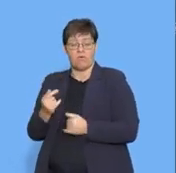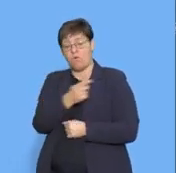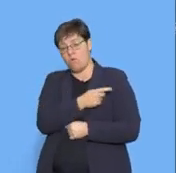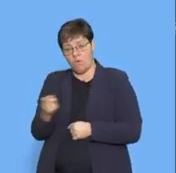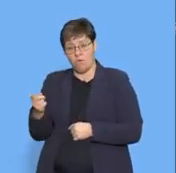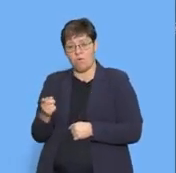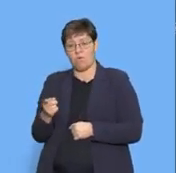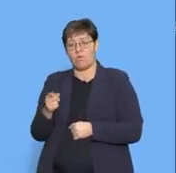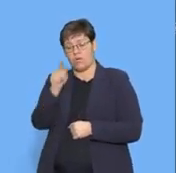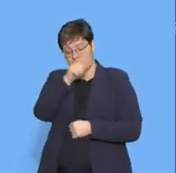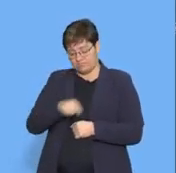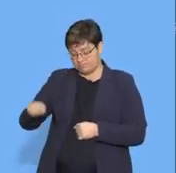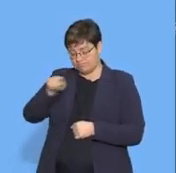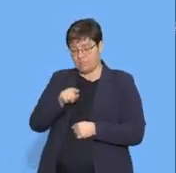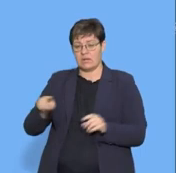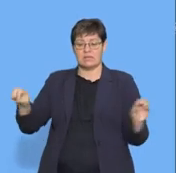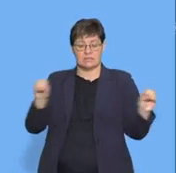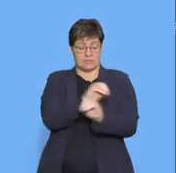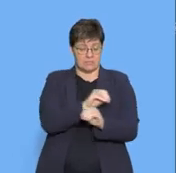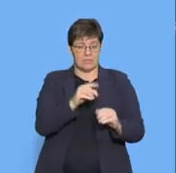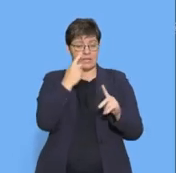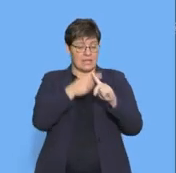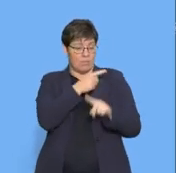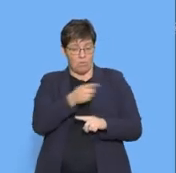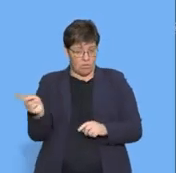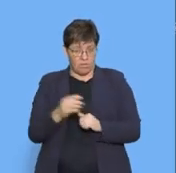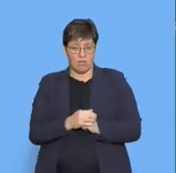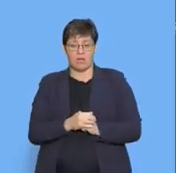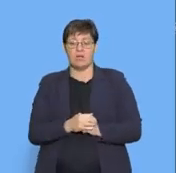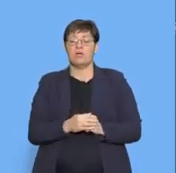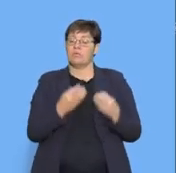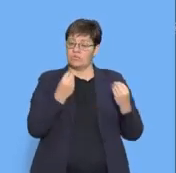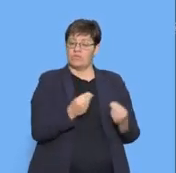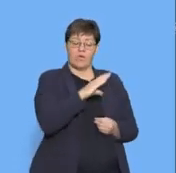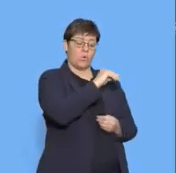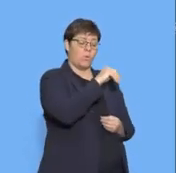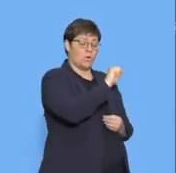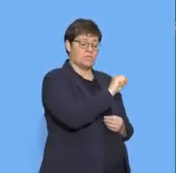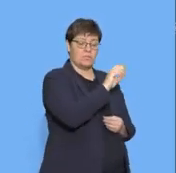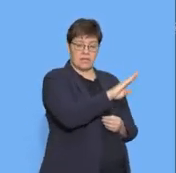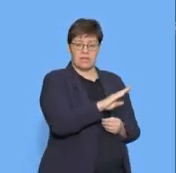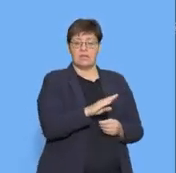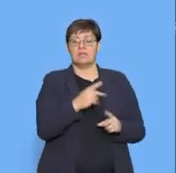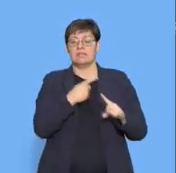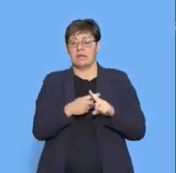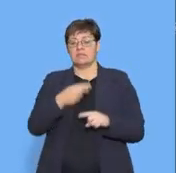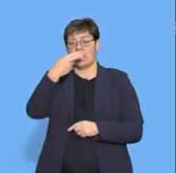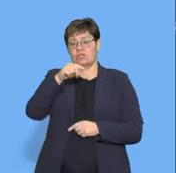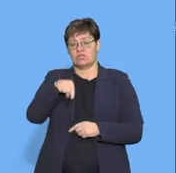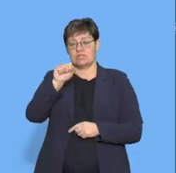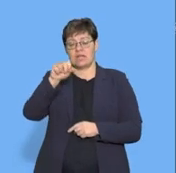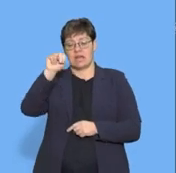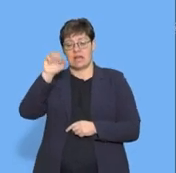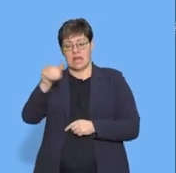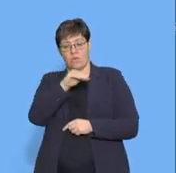for RS. So I'm going to multiply cos of B by this denominator here in the next step. And once I've done that, it's cos of